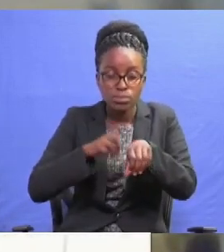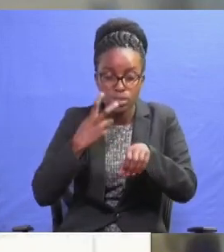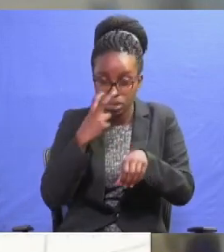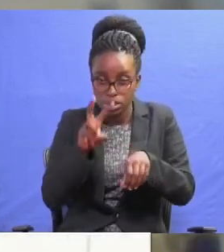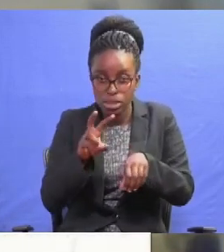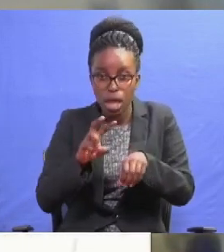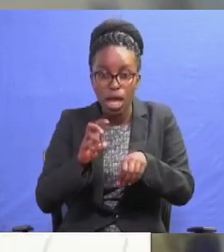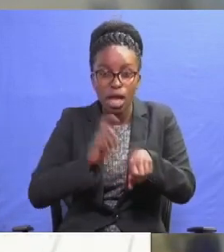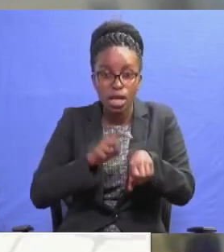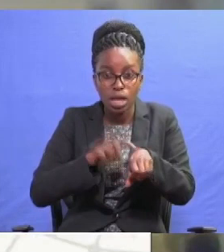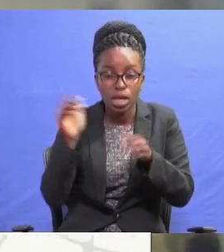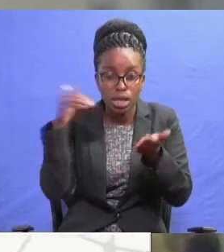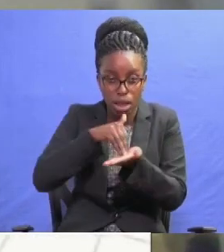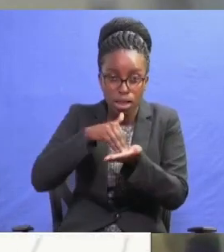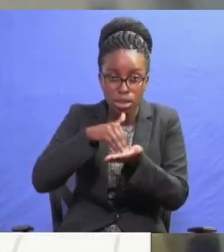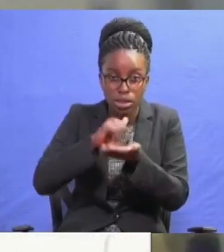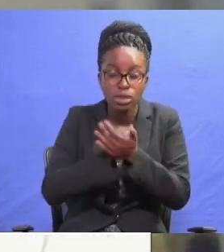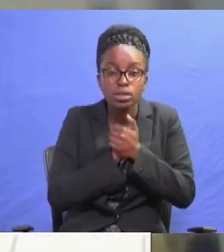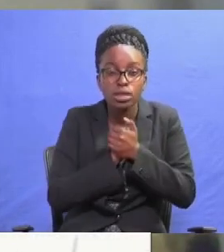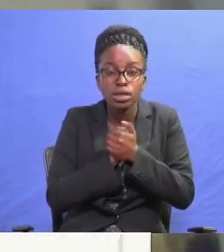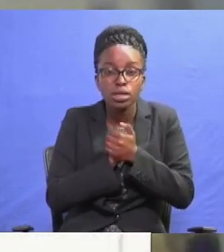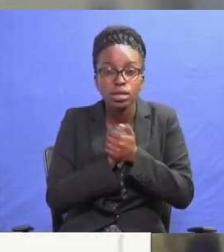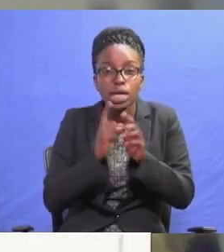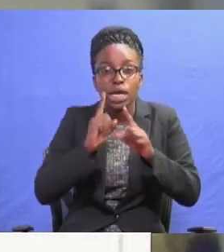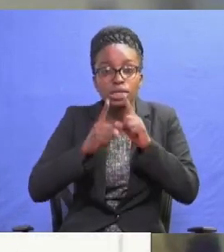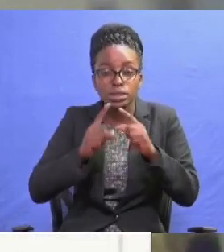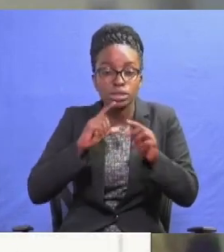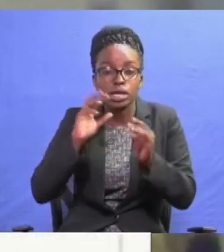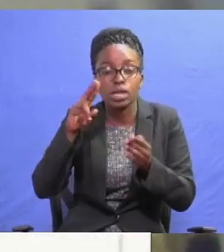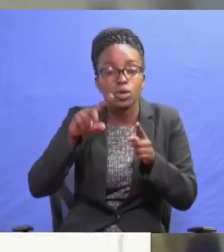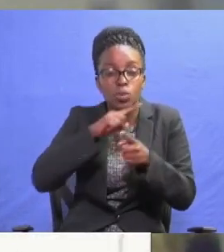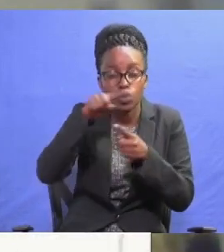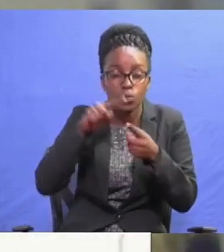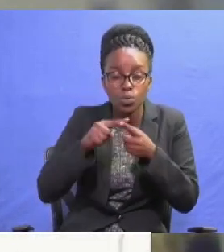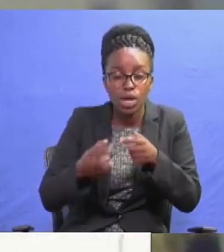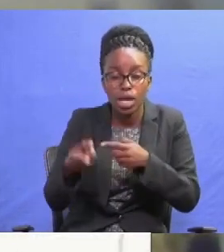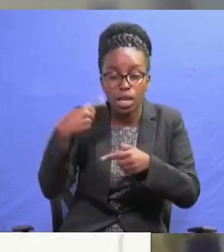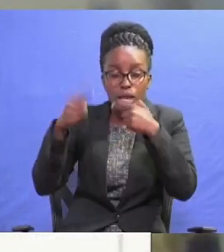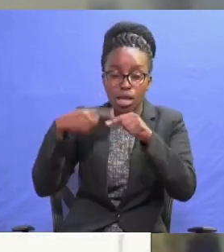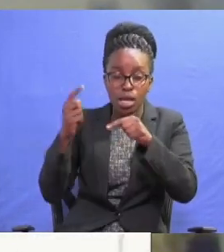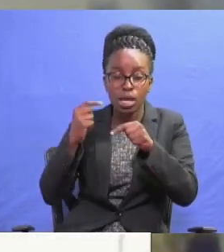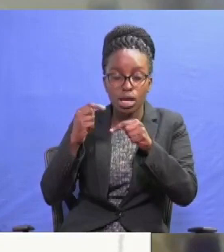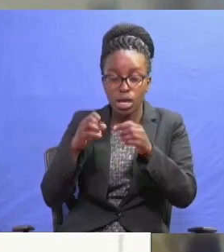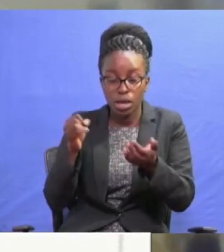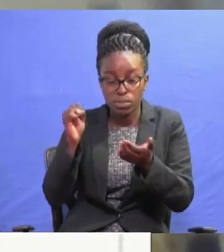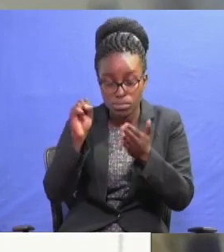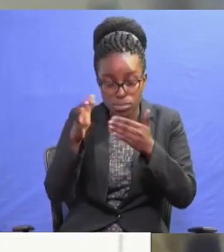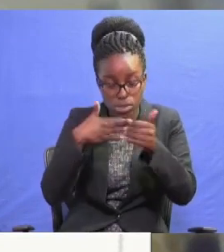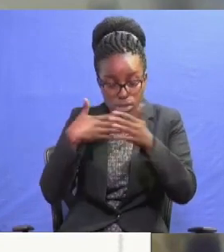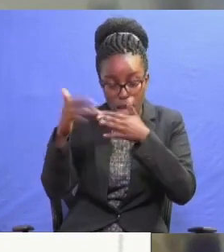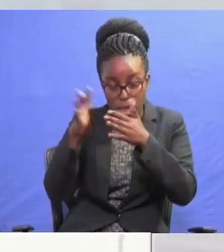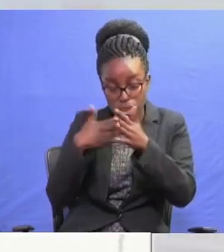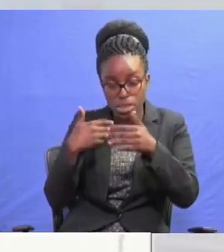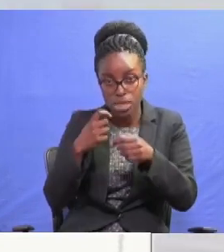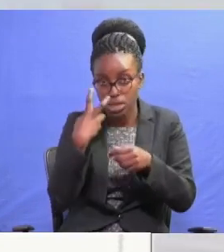to experience it again. I can't tell when, but when it comes, there are always signals that just like we have